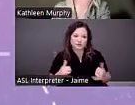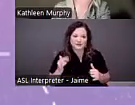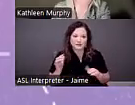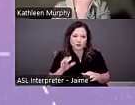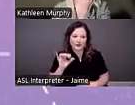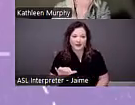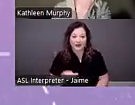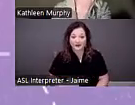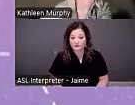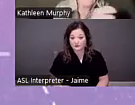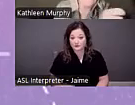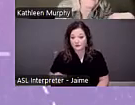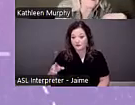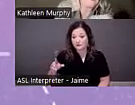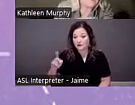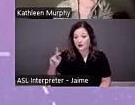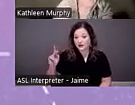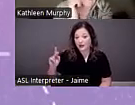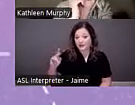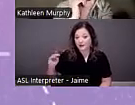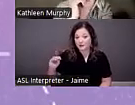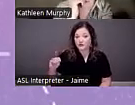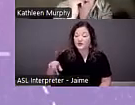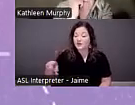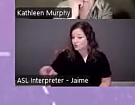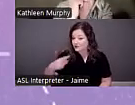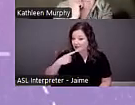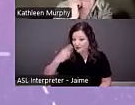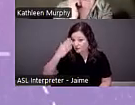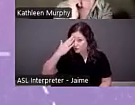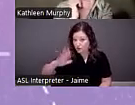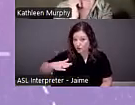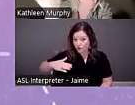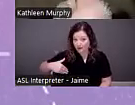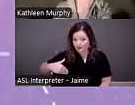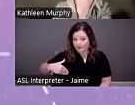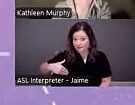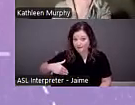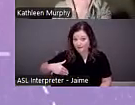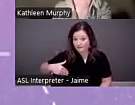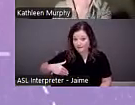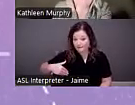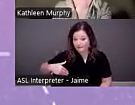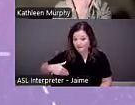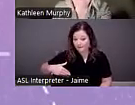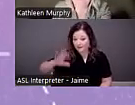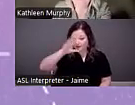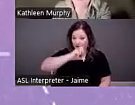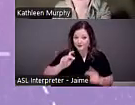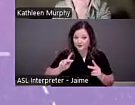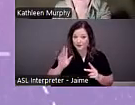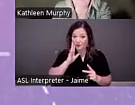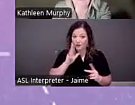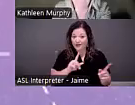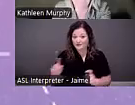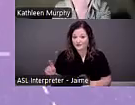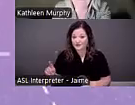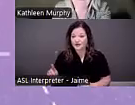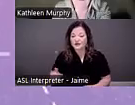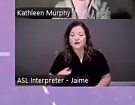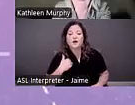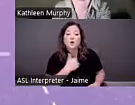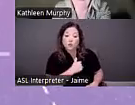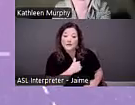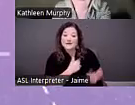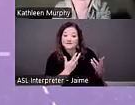Okay, but you don't know yet, like if you change like that. Well, I guess people will just have to test it out. We've tested